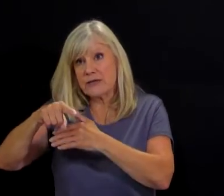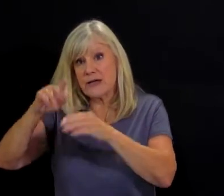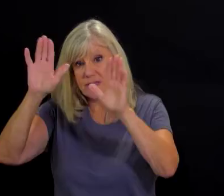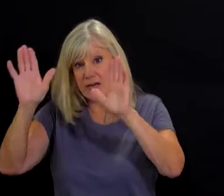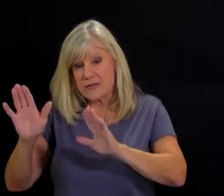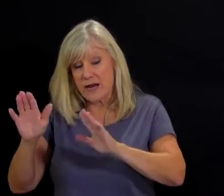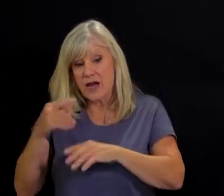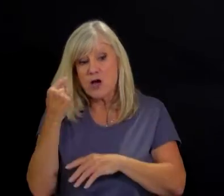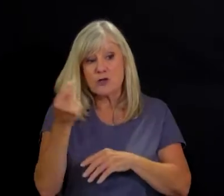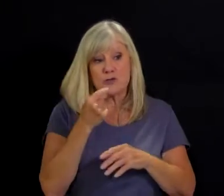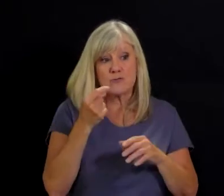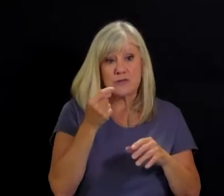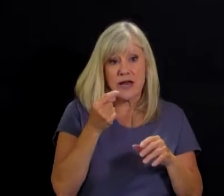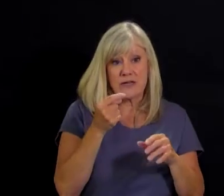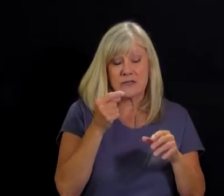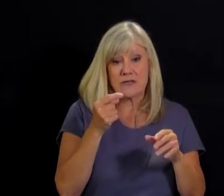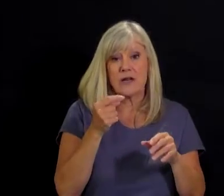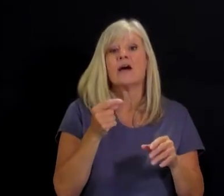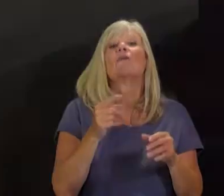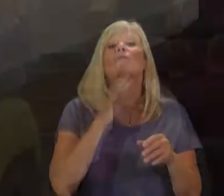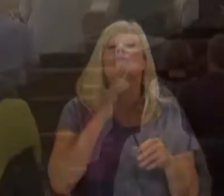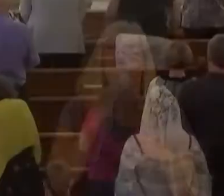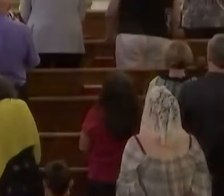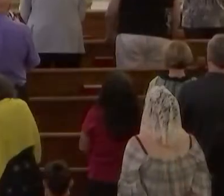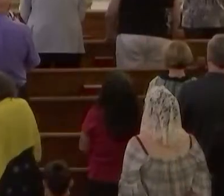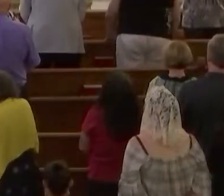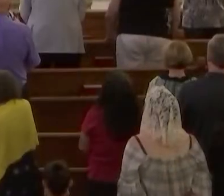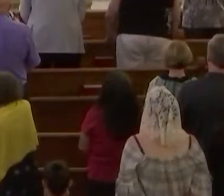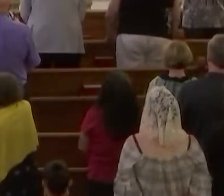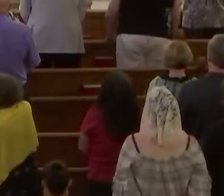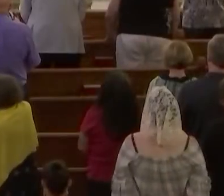study will examine the Gospel of John.